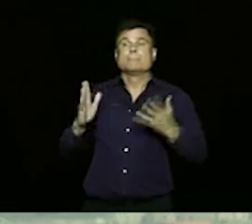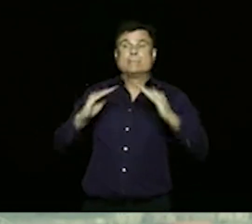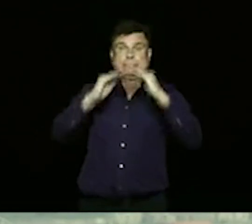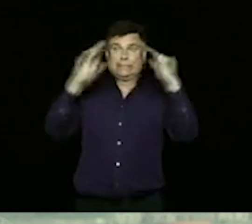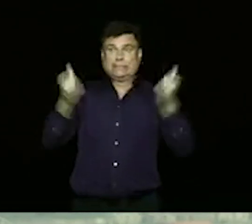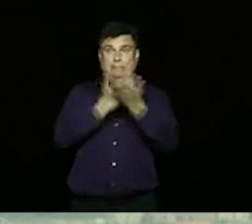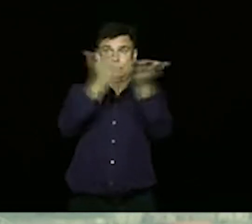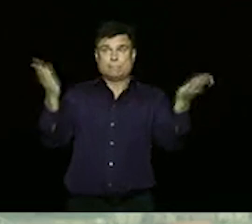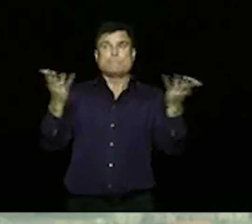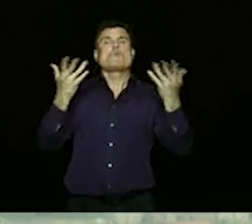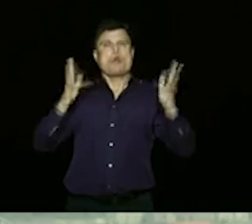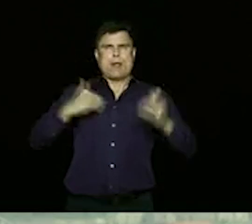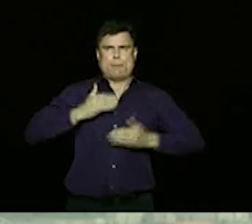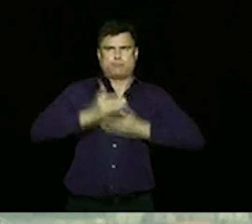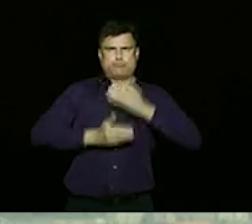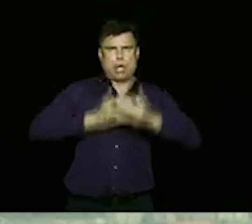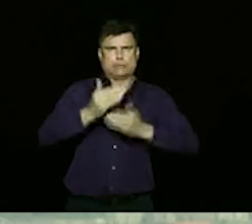led in